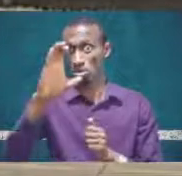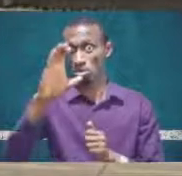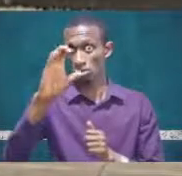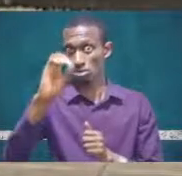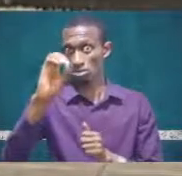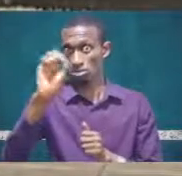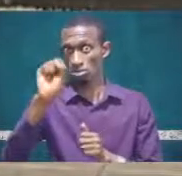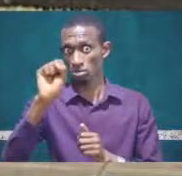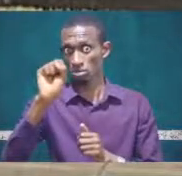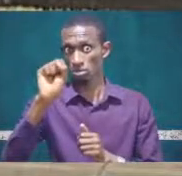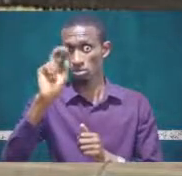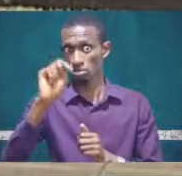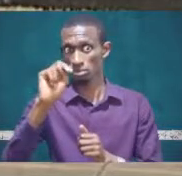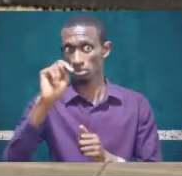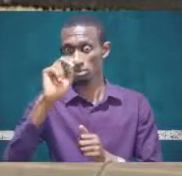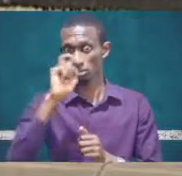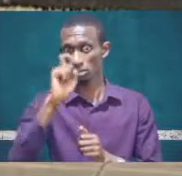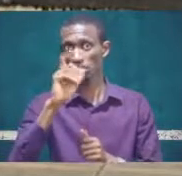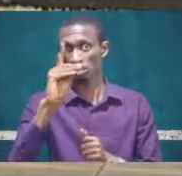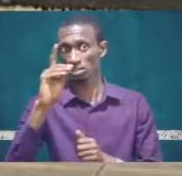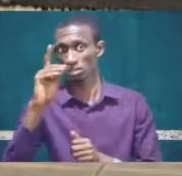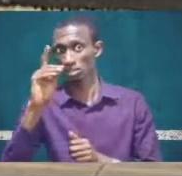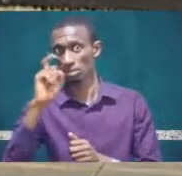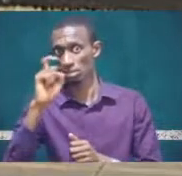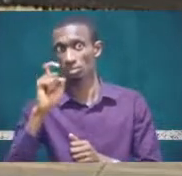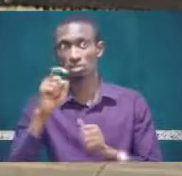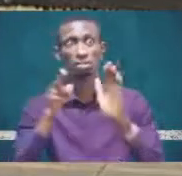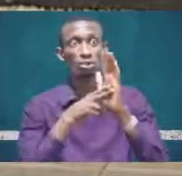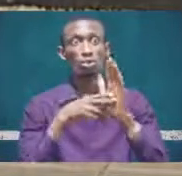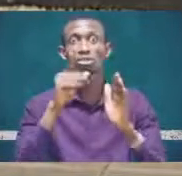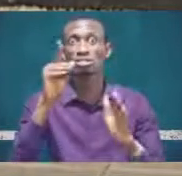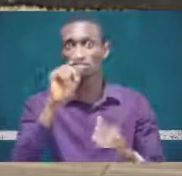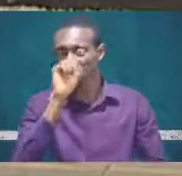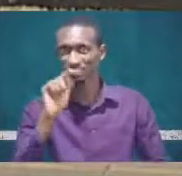x dx, which is equal to dz.